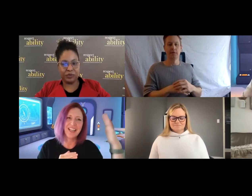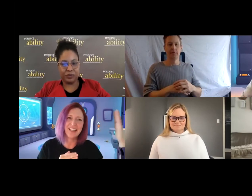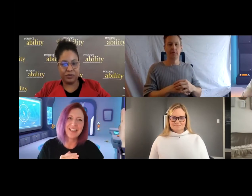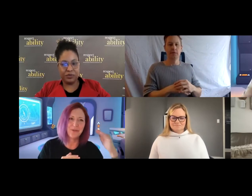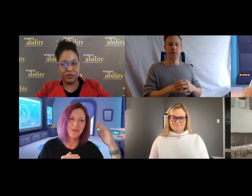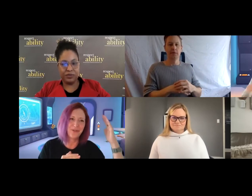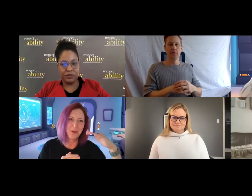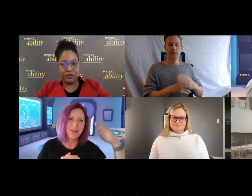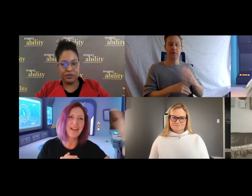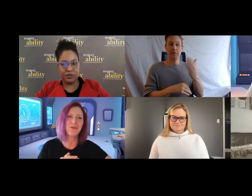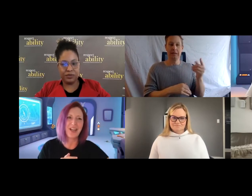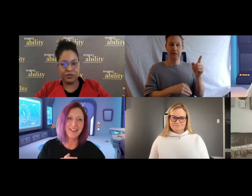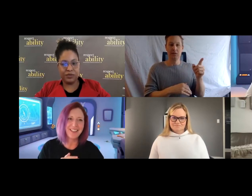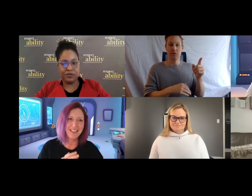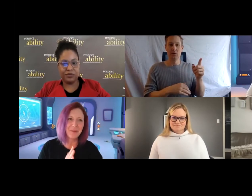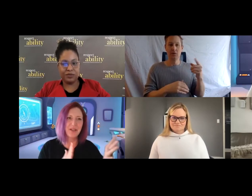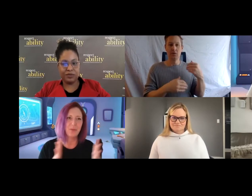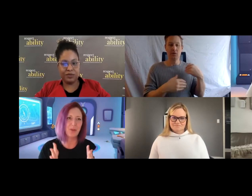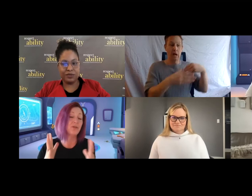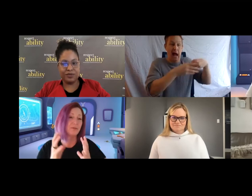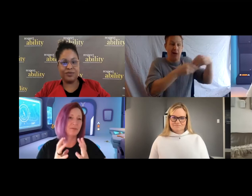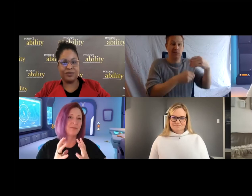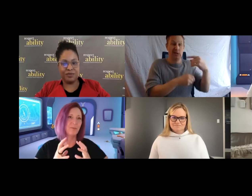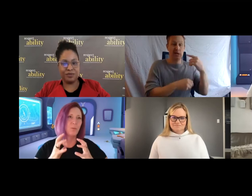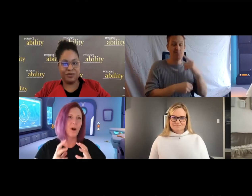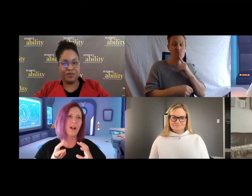you're slightly you can be out of reality, but